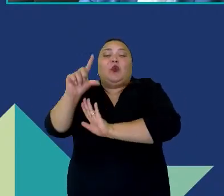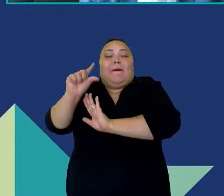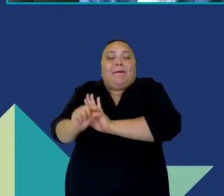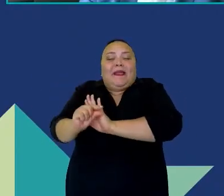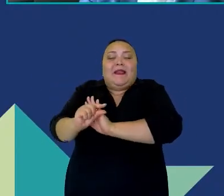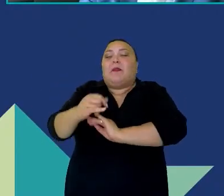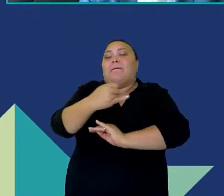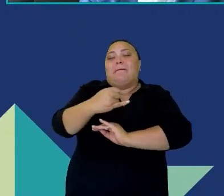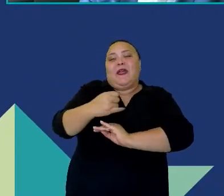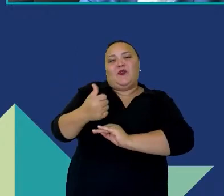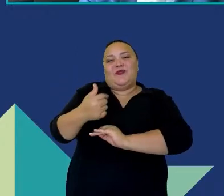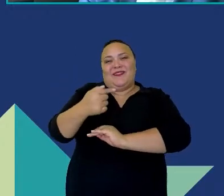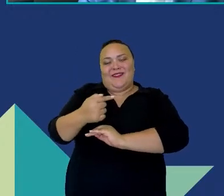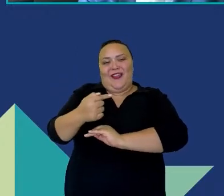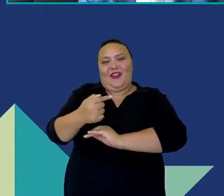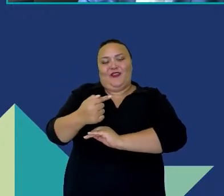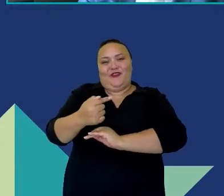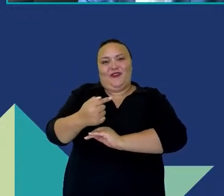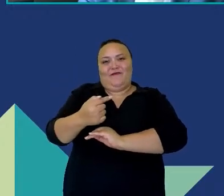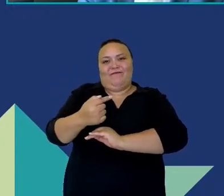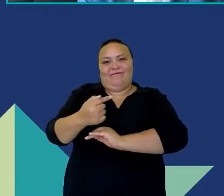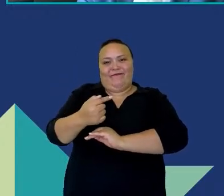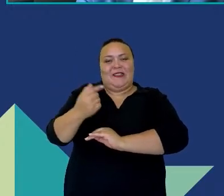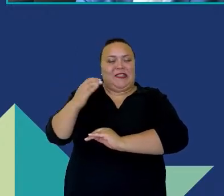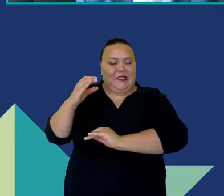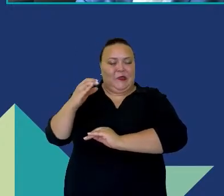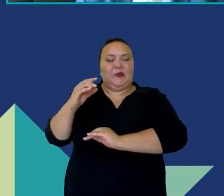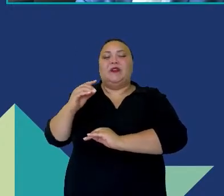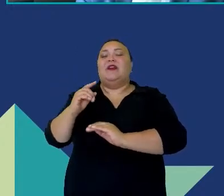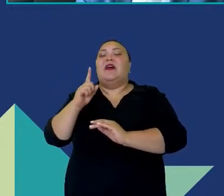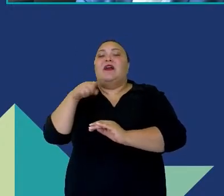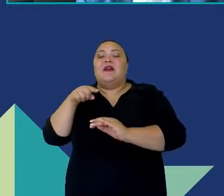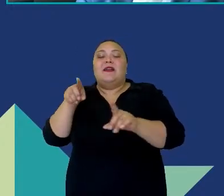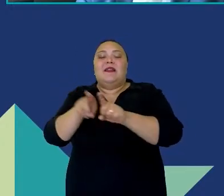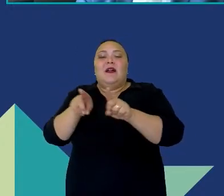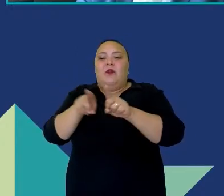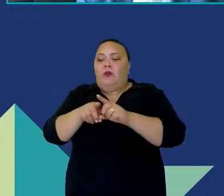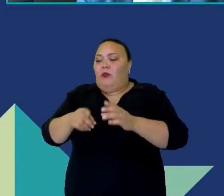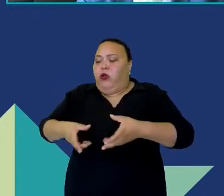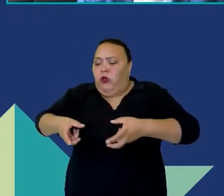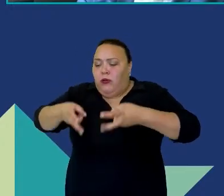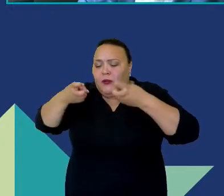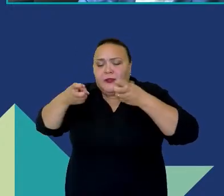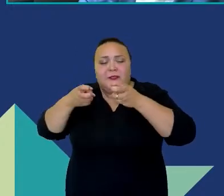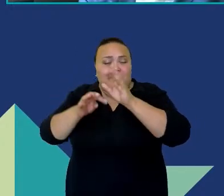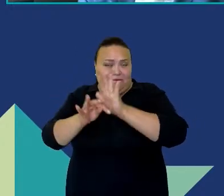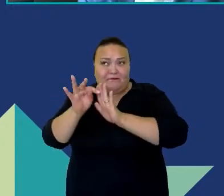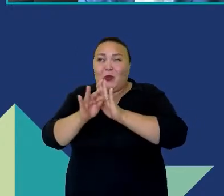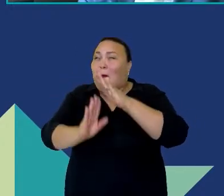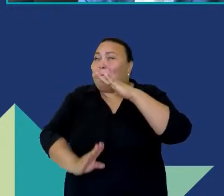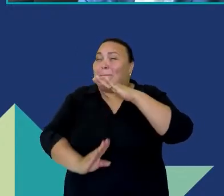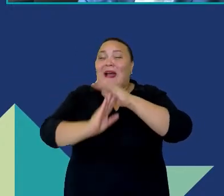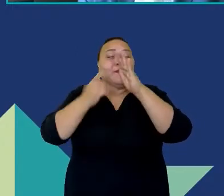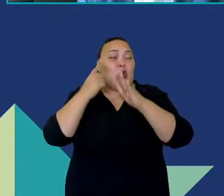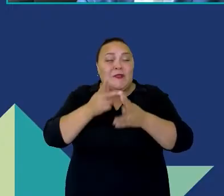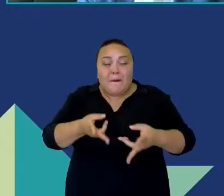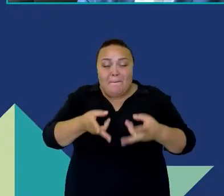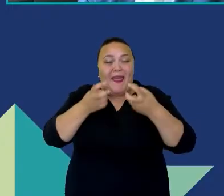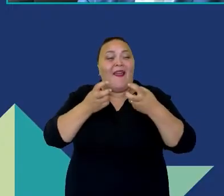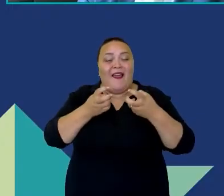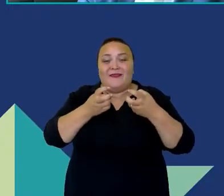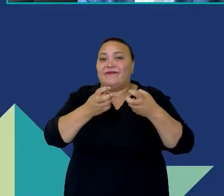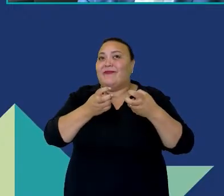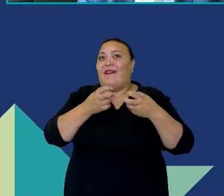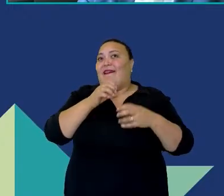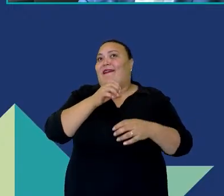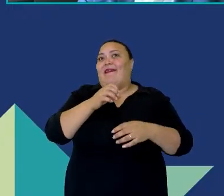the thermal camera picks up a 7.6 Celsius here next to a dike. This is one of their dikes.